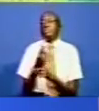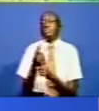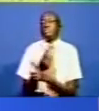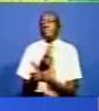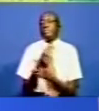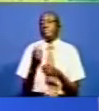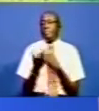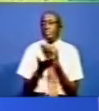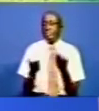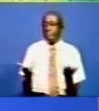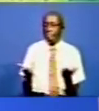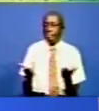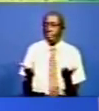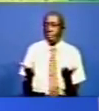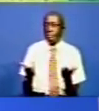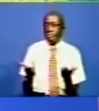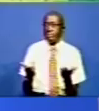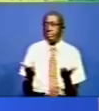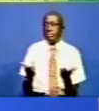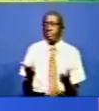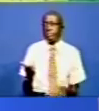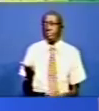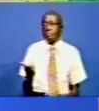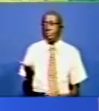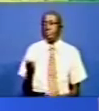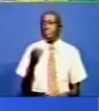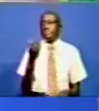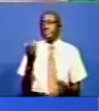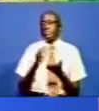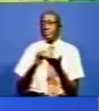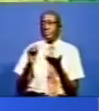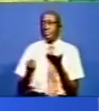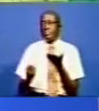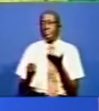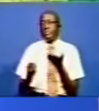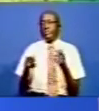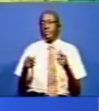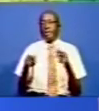elements. Ngine kalikali hiyo yote tumesema tuachane tuko na amani leo.